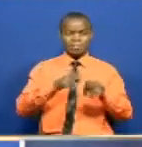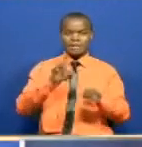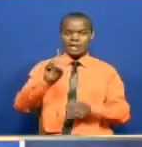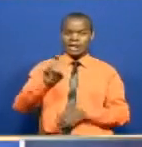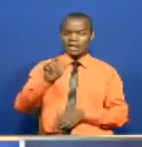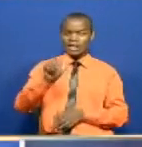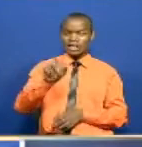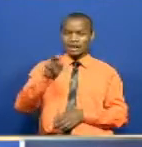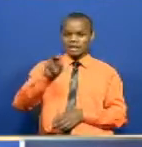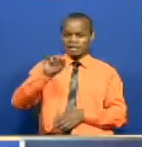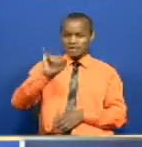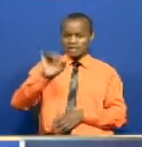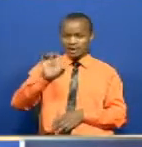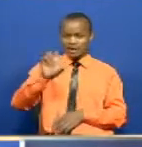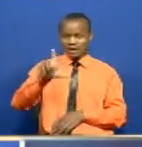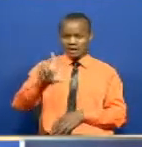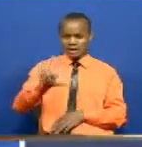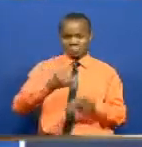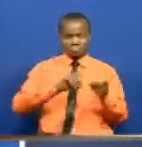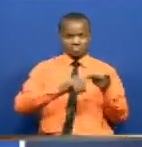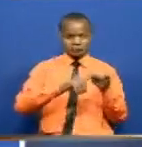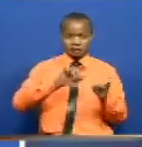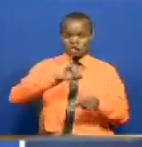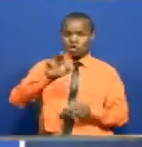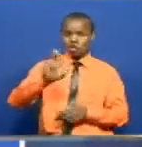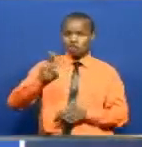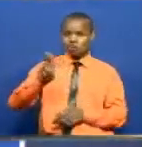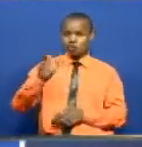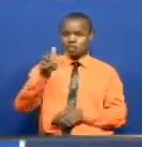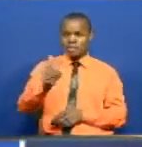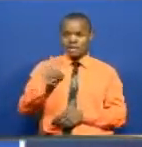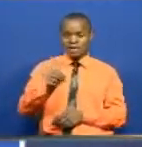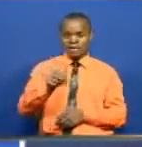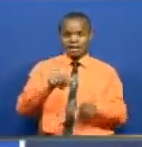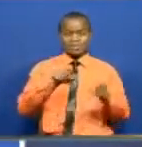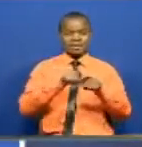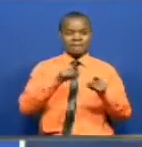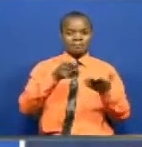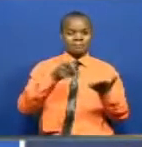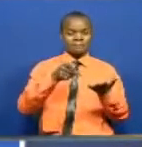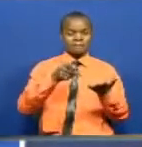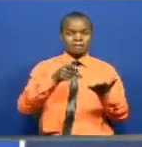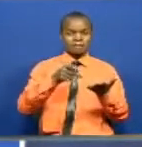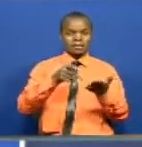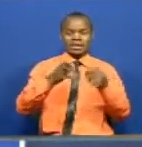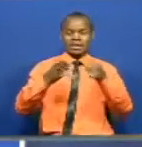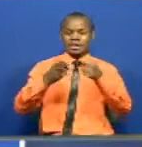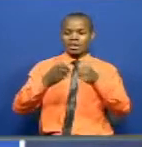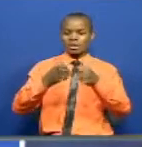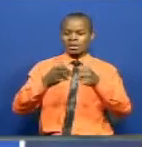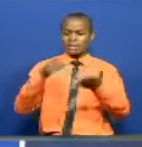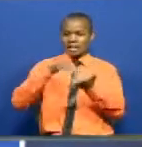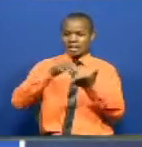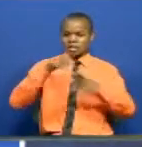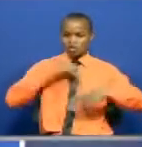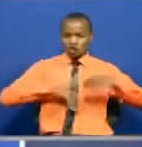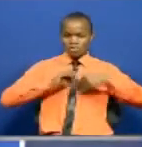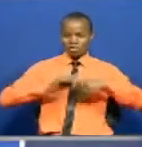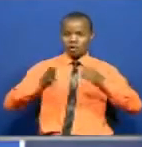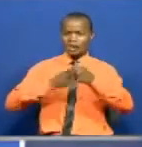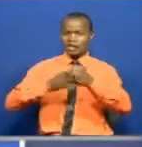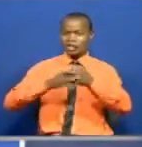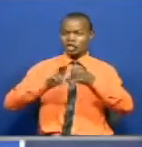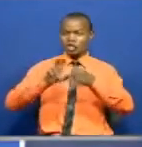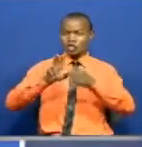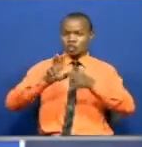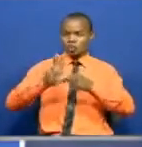and a junior officer Juma Fadhili Chilugu are over 923 million shillings that cannot be accounted for